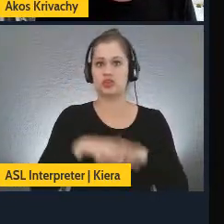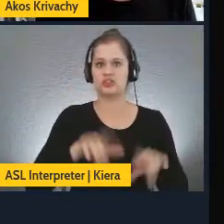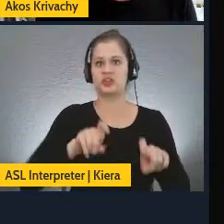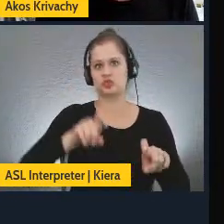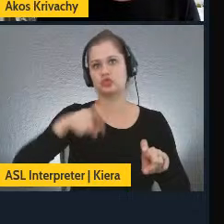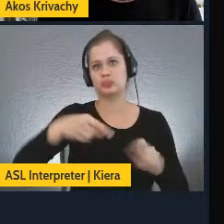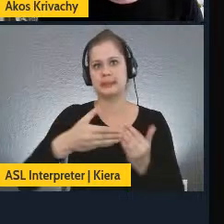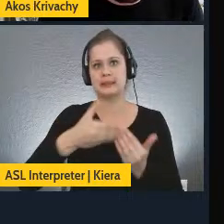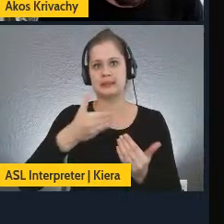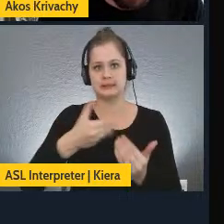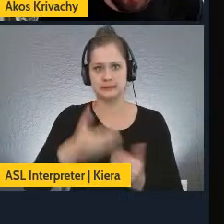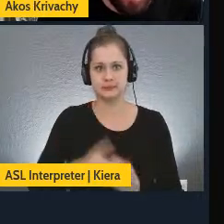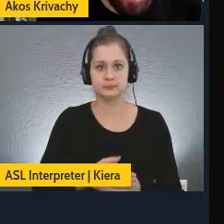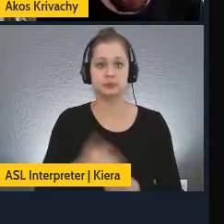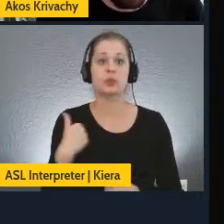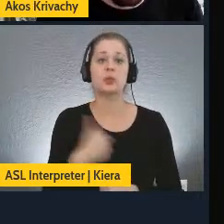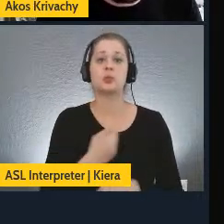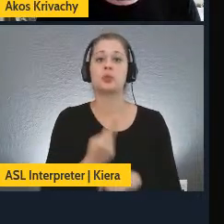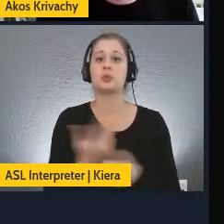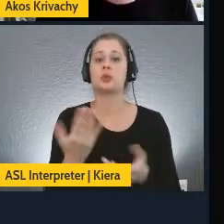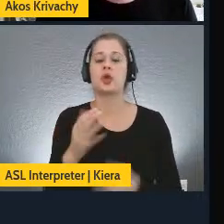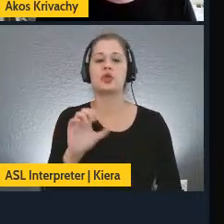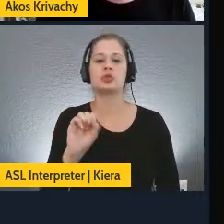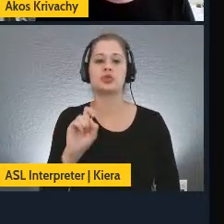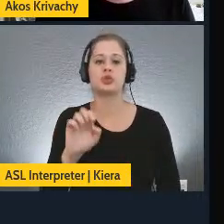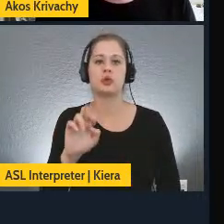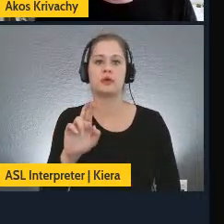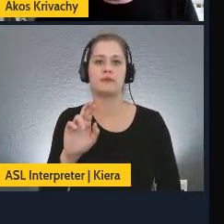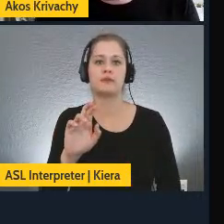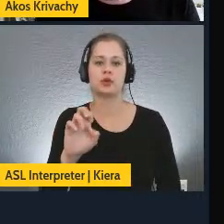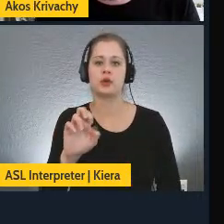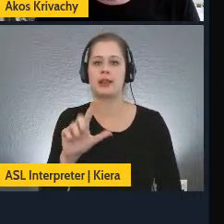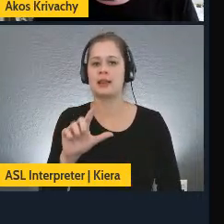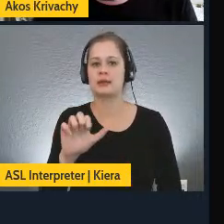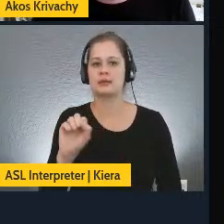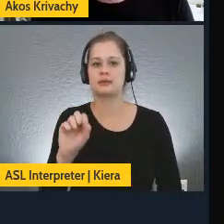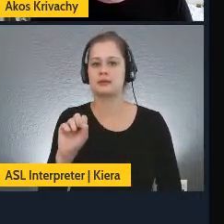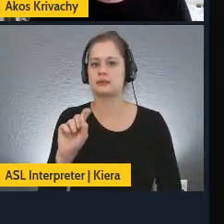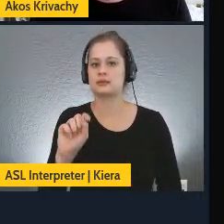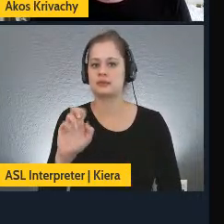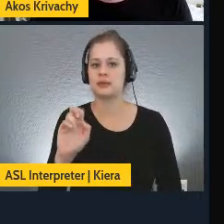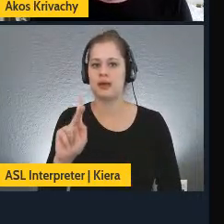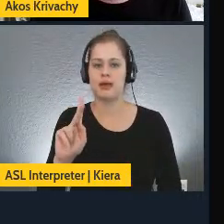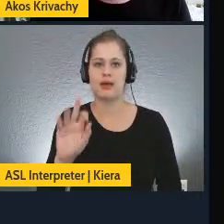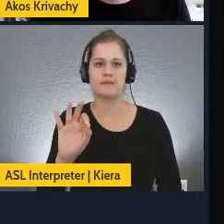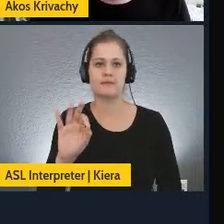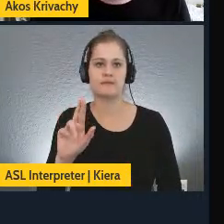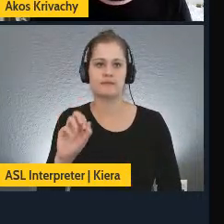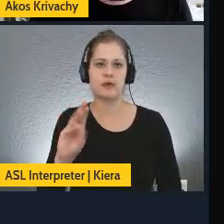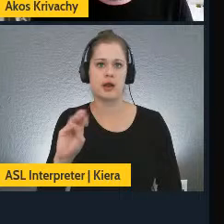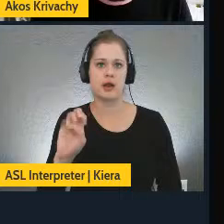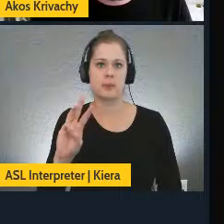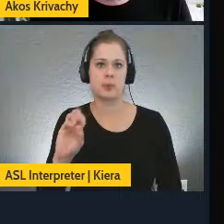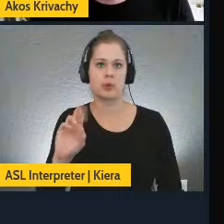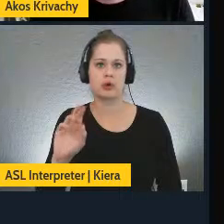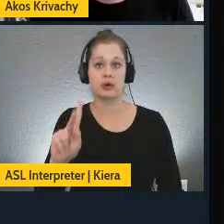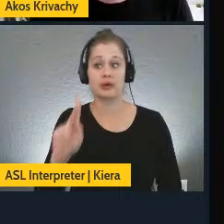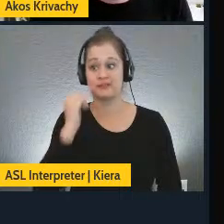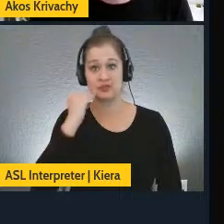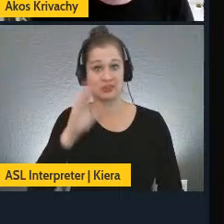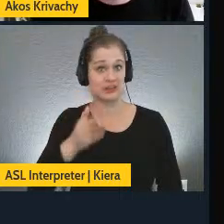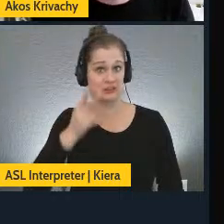this, we use Serverless Stack Framework. If you haven't heard about it or seen it, do check it out. It's a